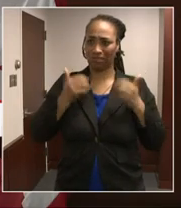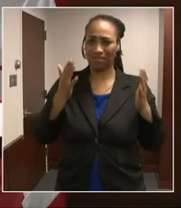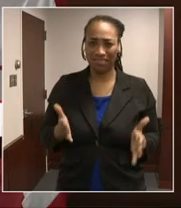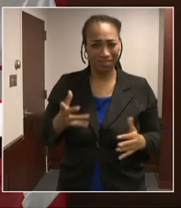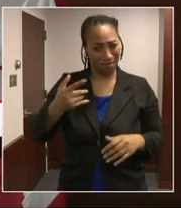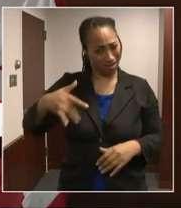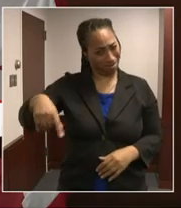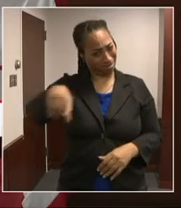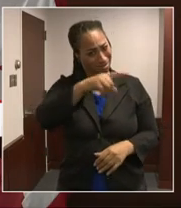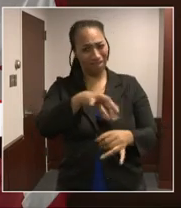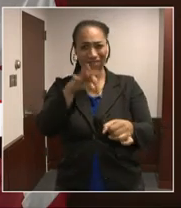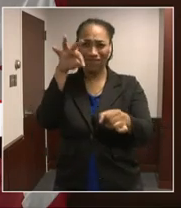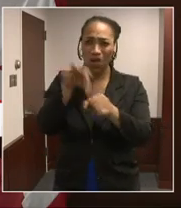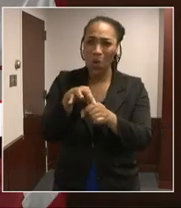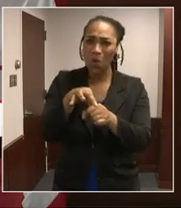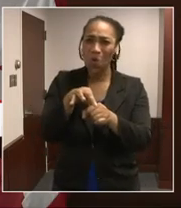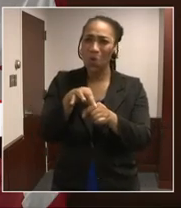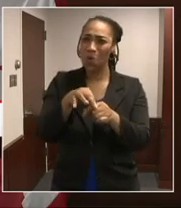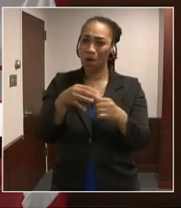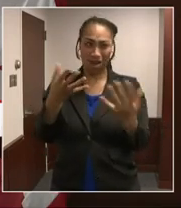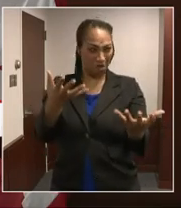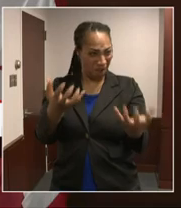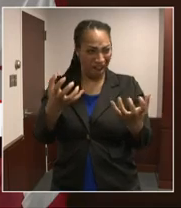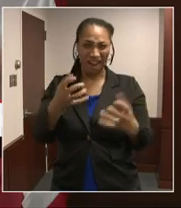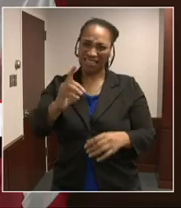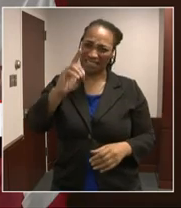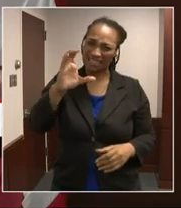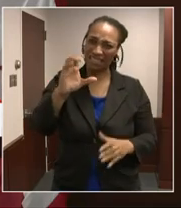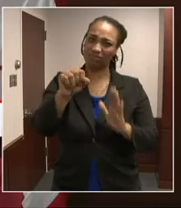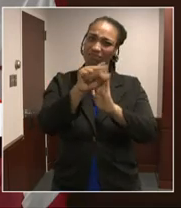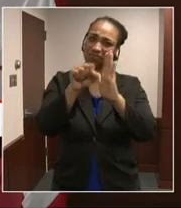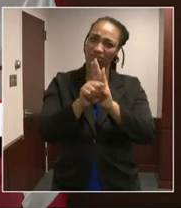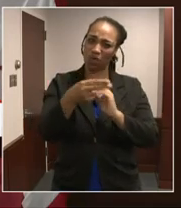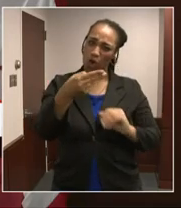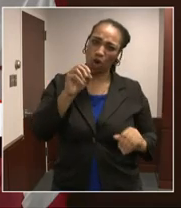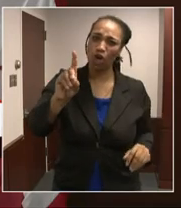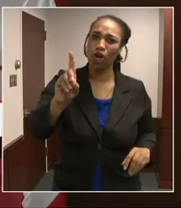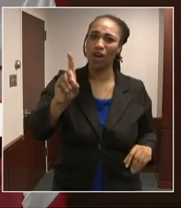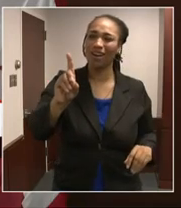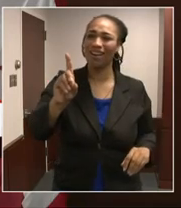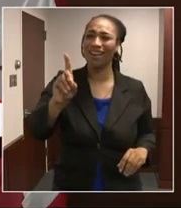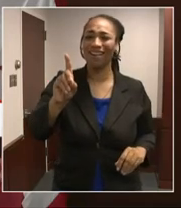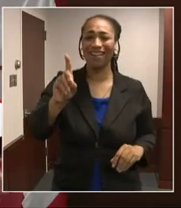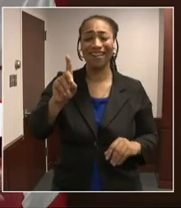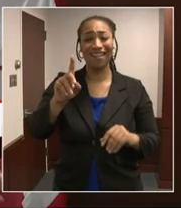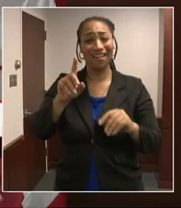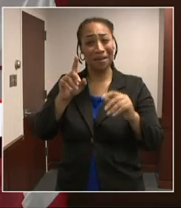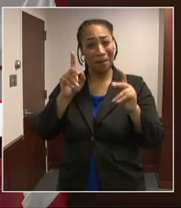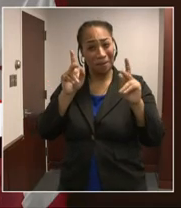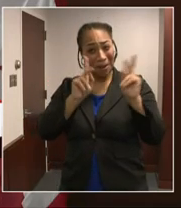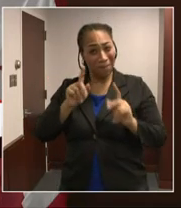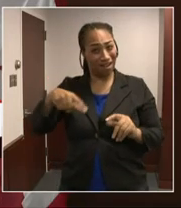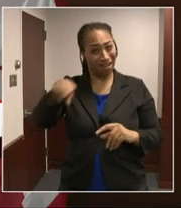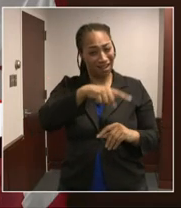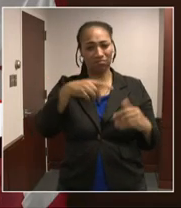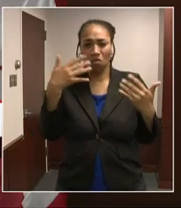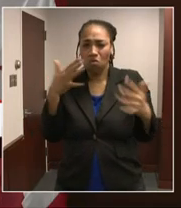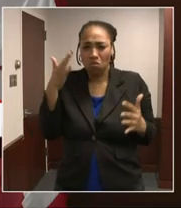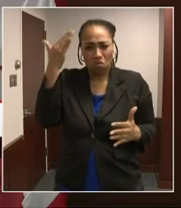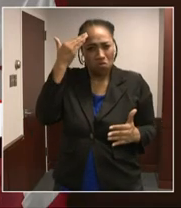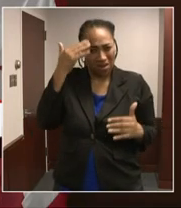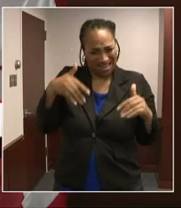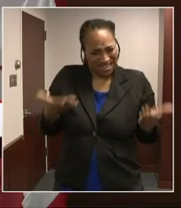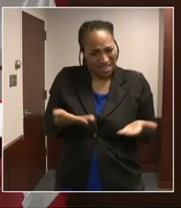the 51st state, is because they understand that as long as we're subject to the whims of